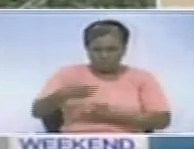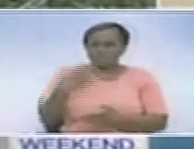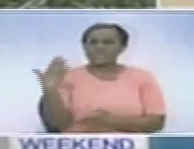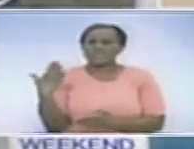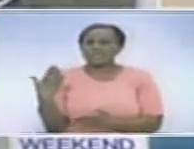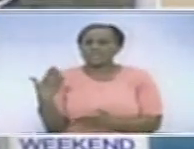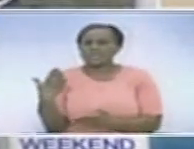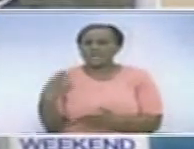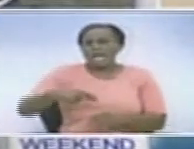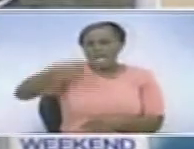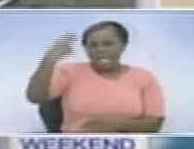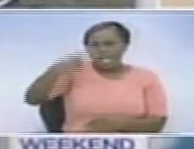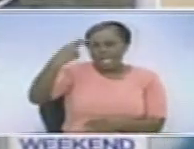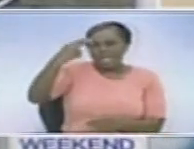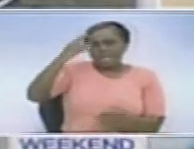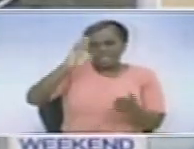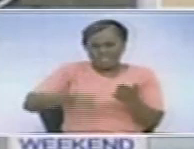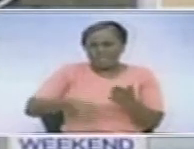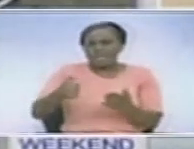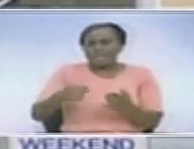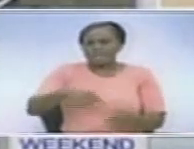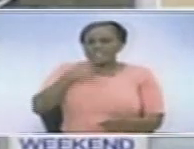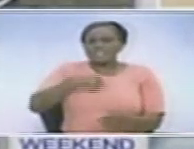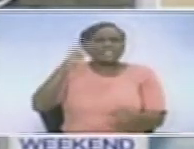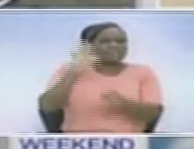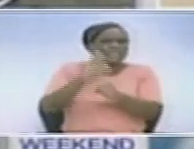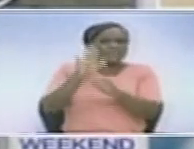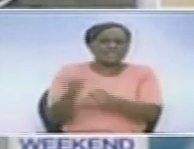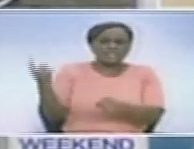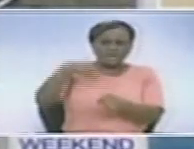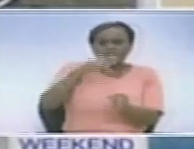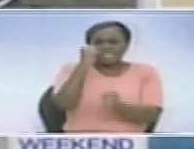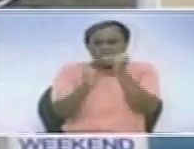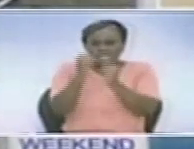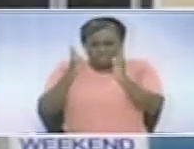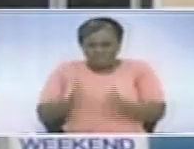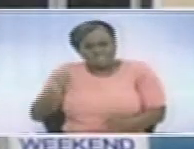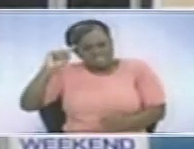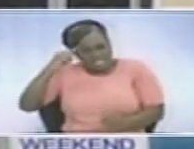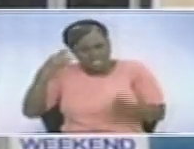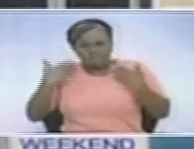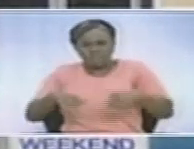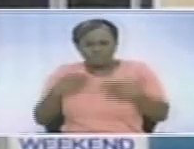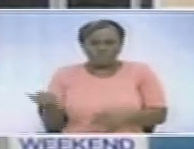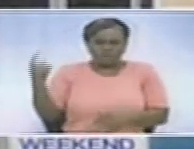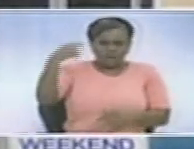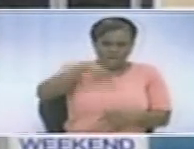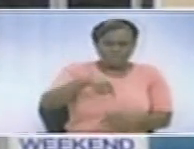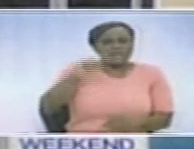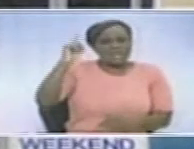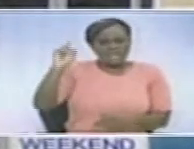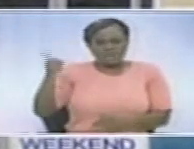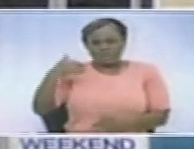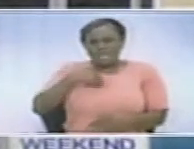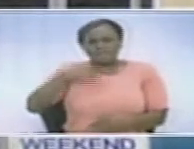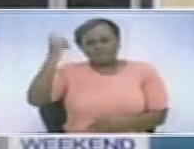higher than ever. Mm-hmm. It means the number of visitors, it means the number of scientists and thinkers who have Nairobi on their mind because of